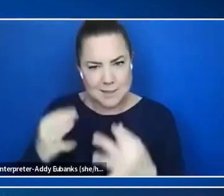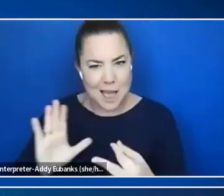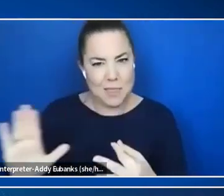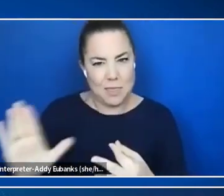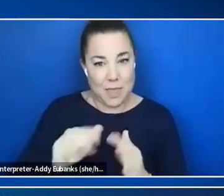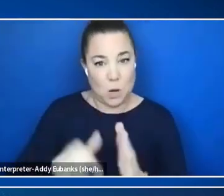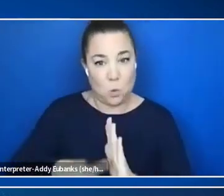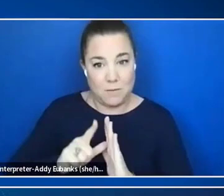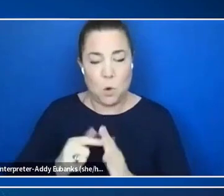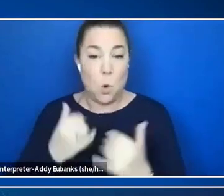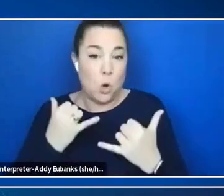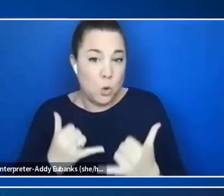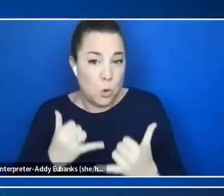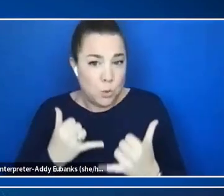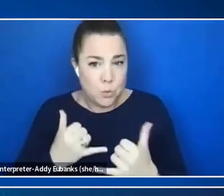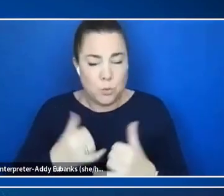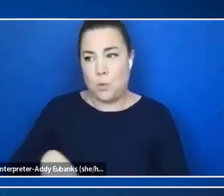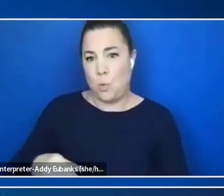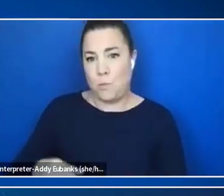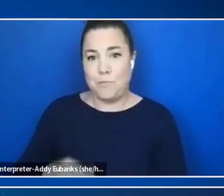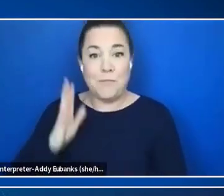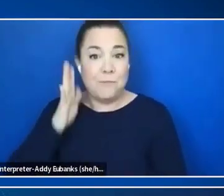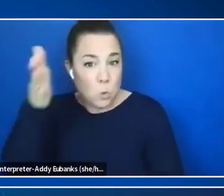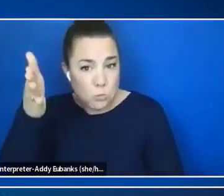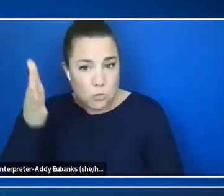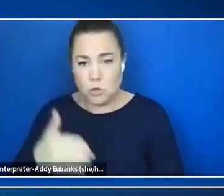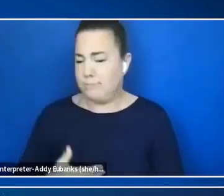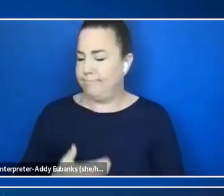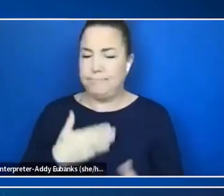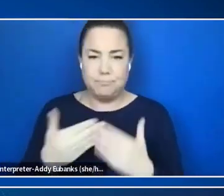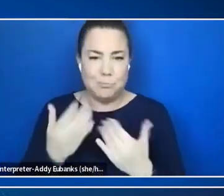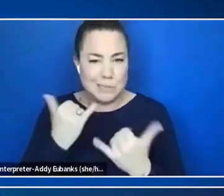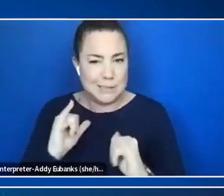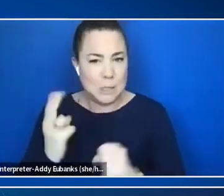that because you'll know what the reviewers, what they'll be addressing.